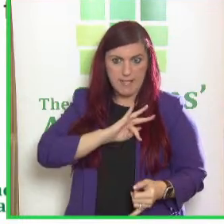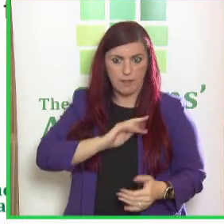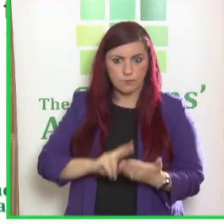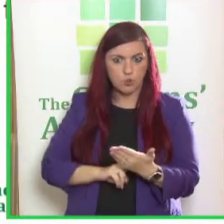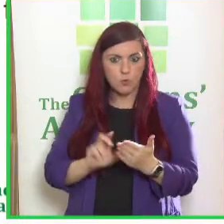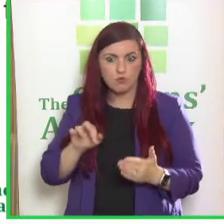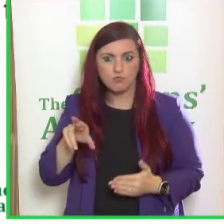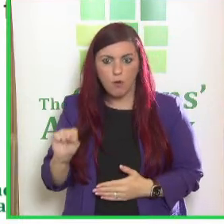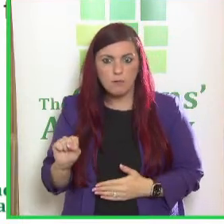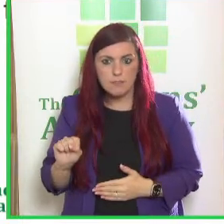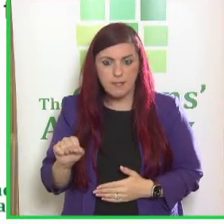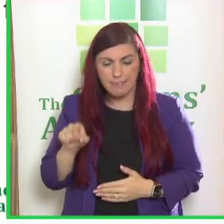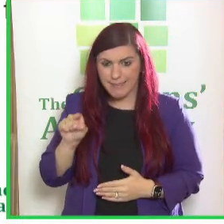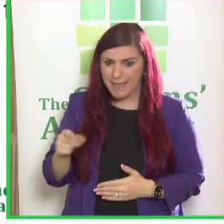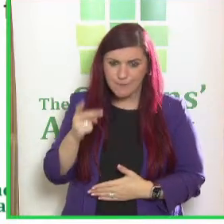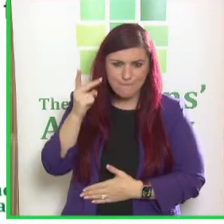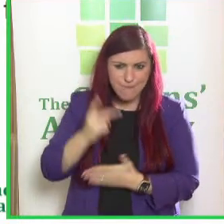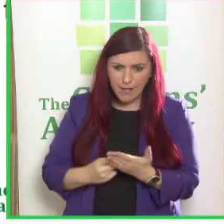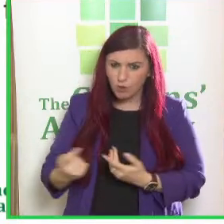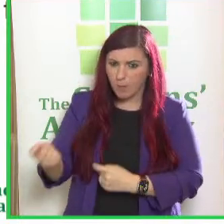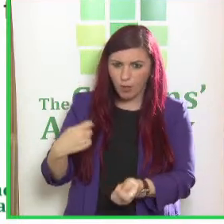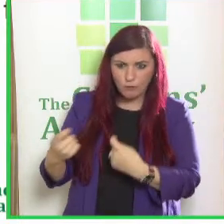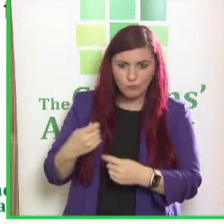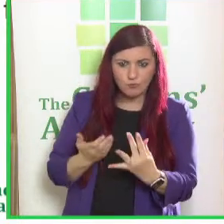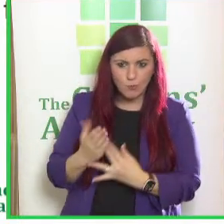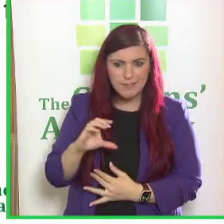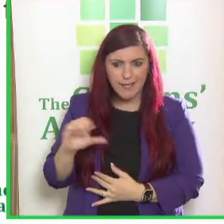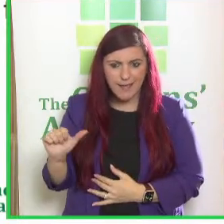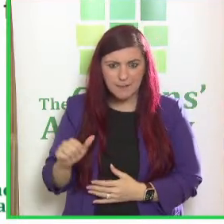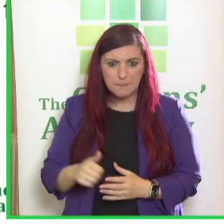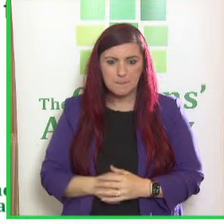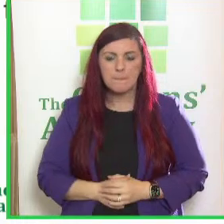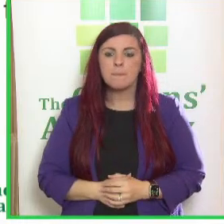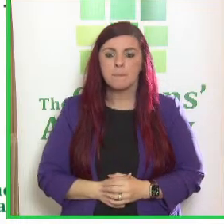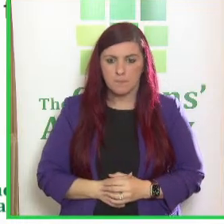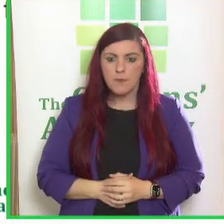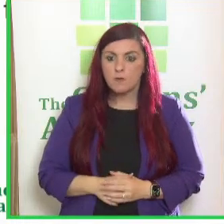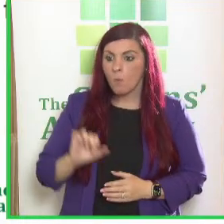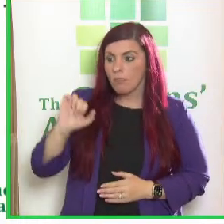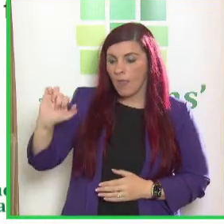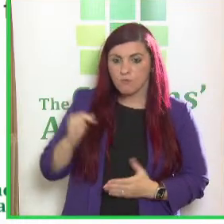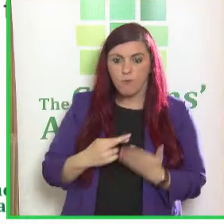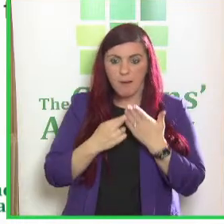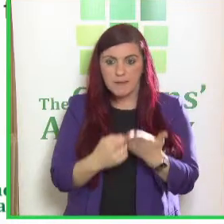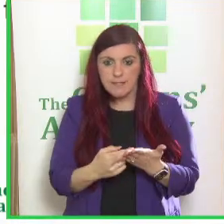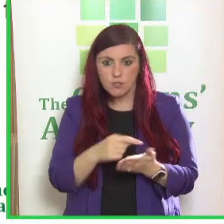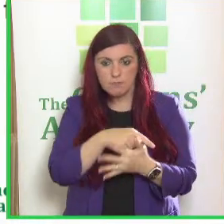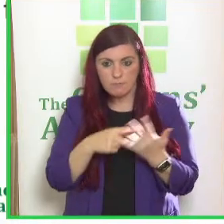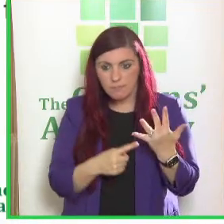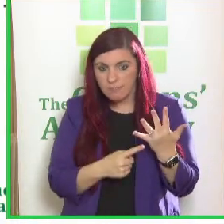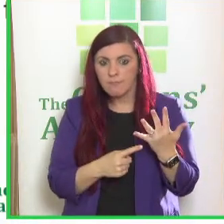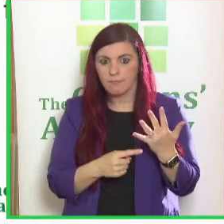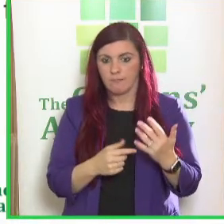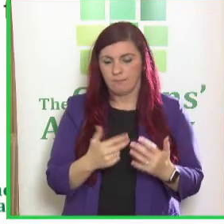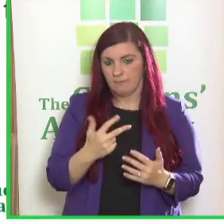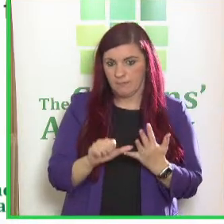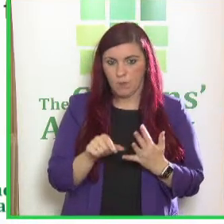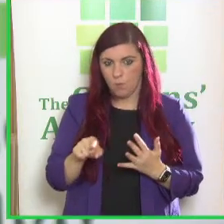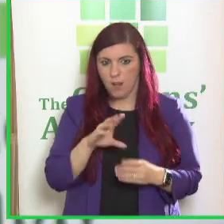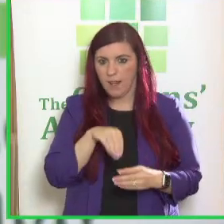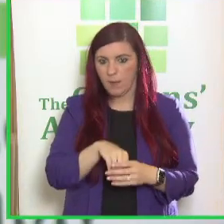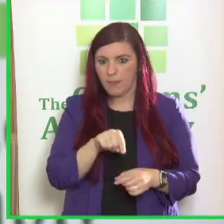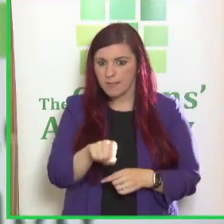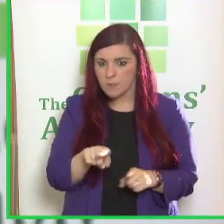essential contribution to the discussions during the Citizens' Assembly. So there are recommendations in our 36 that relate to that as